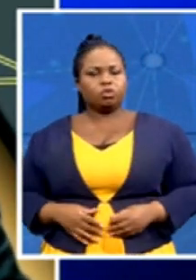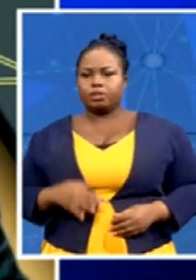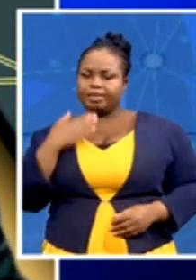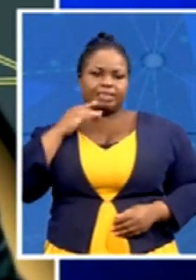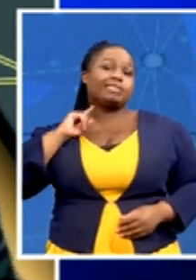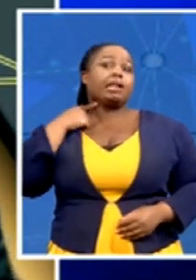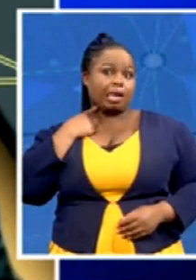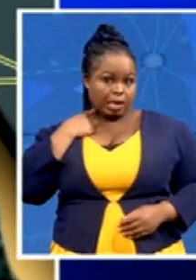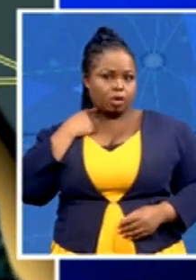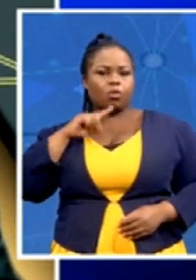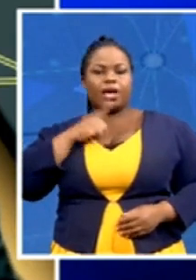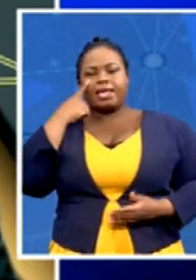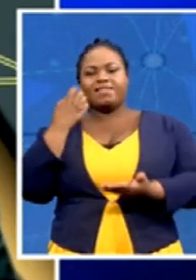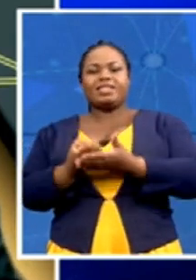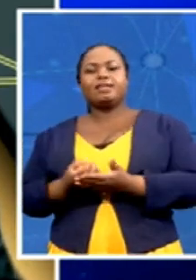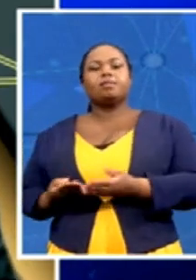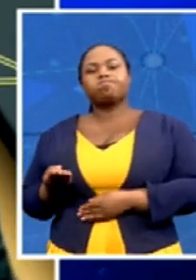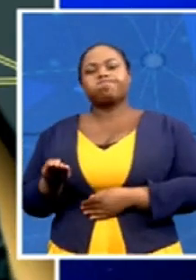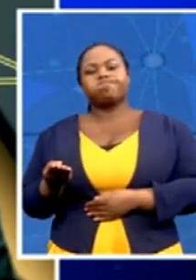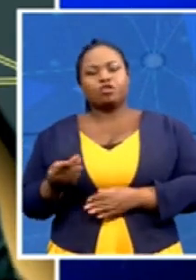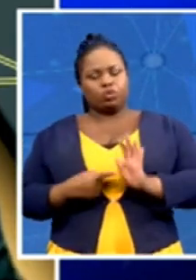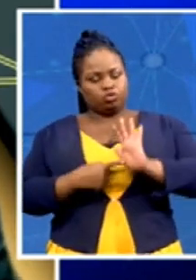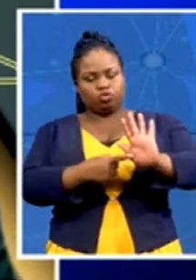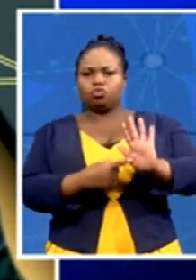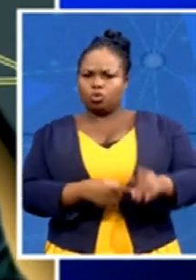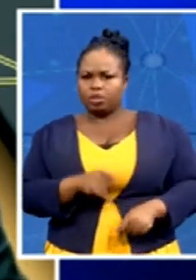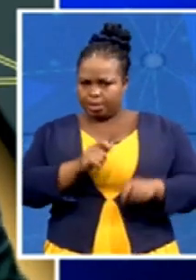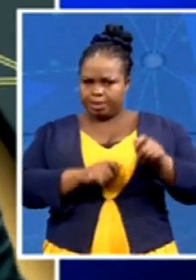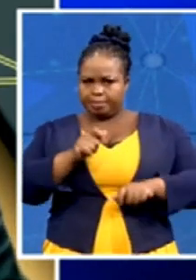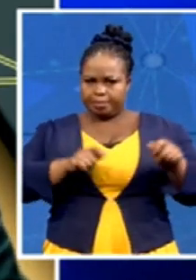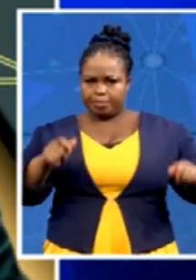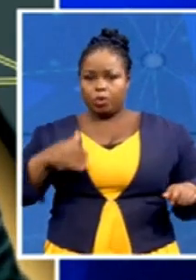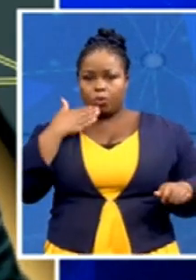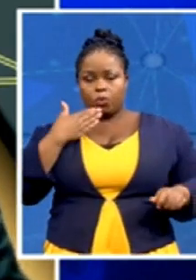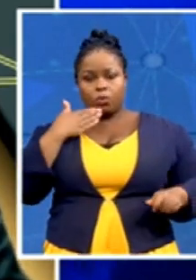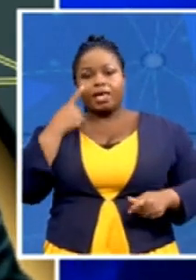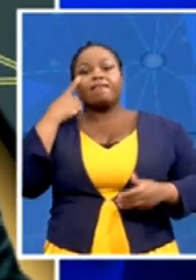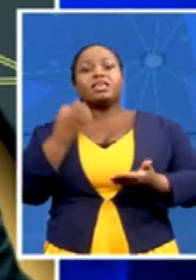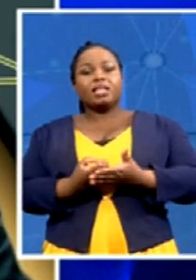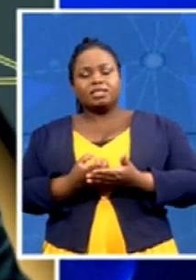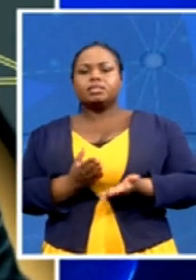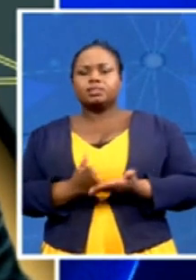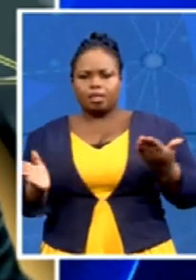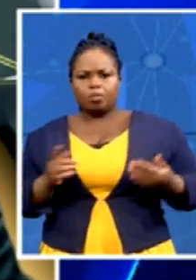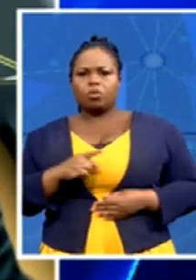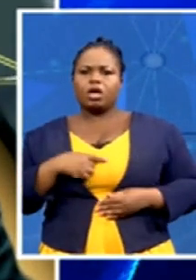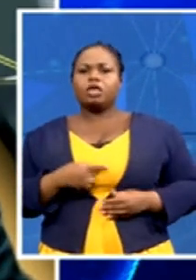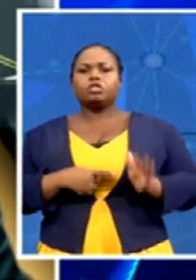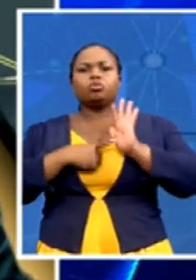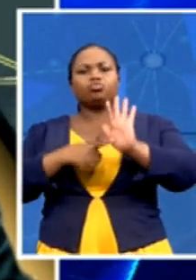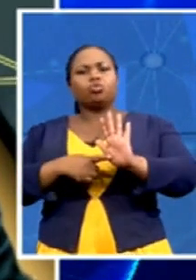show, and even people in there who have given evidence to the effect that they were pressured into doing certain